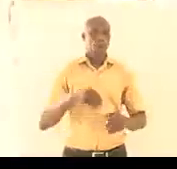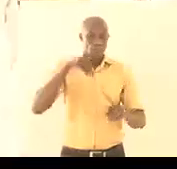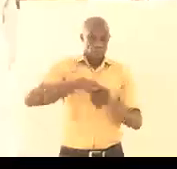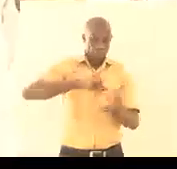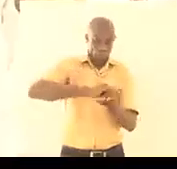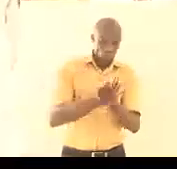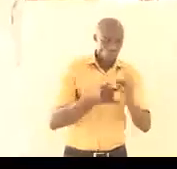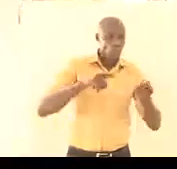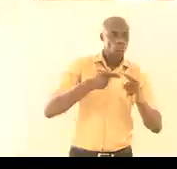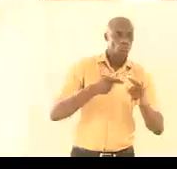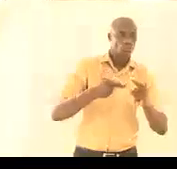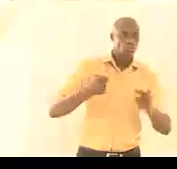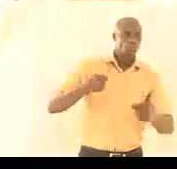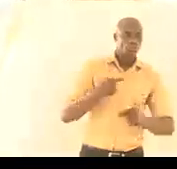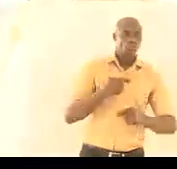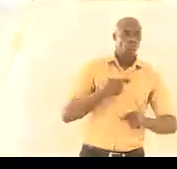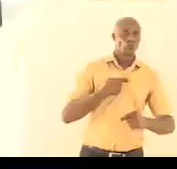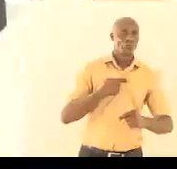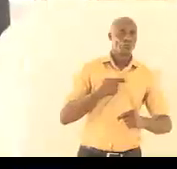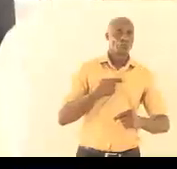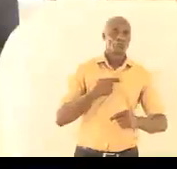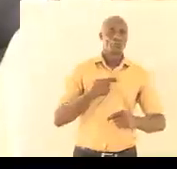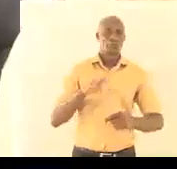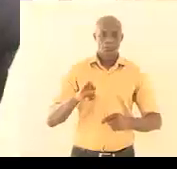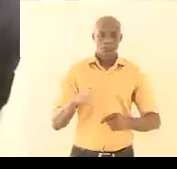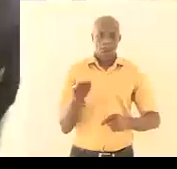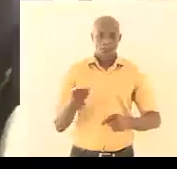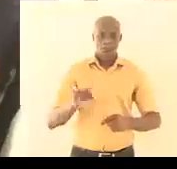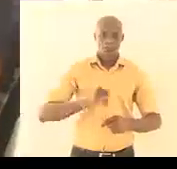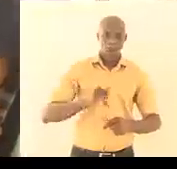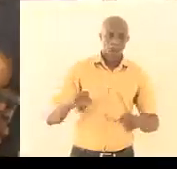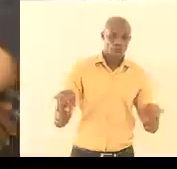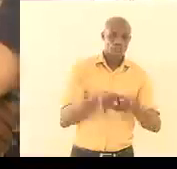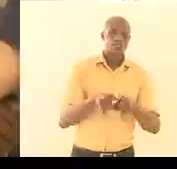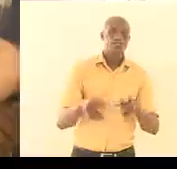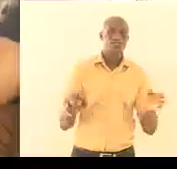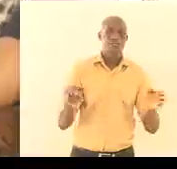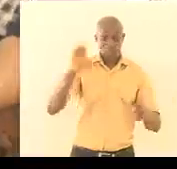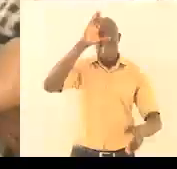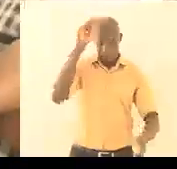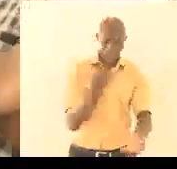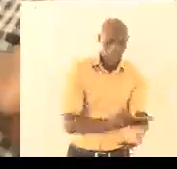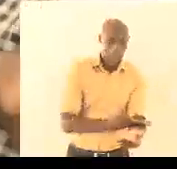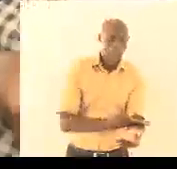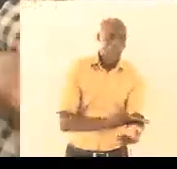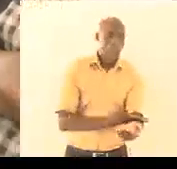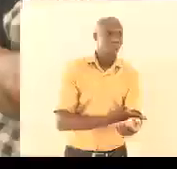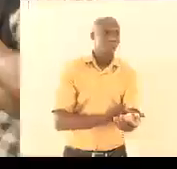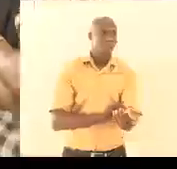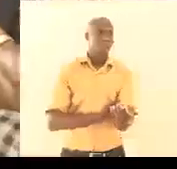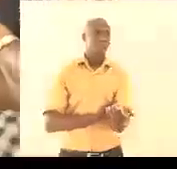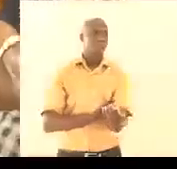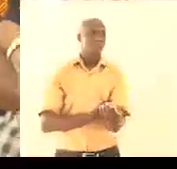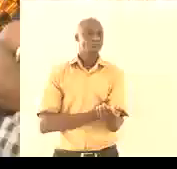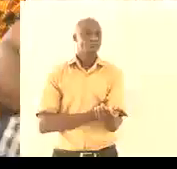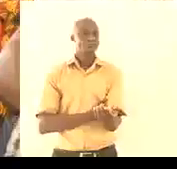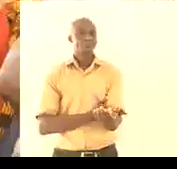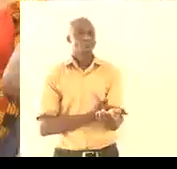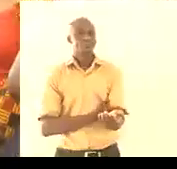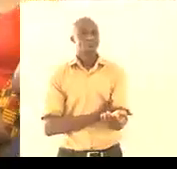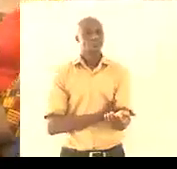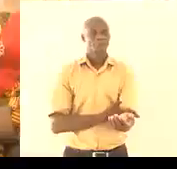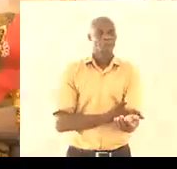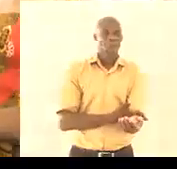In those wounds, we resemble his son. Bishop Honor said in the discussion I had with him on